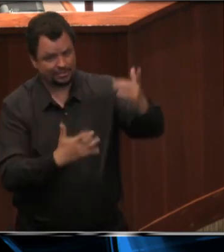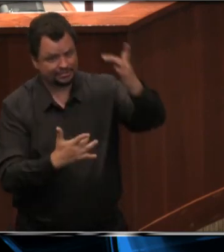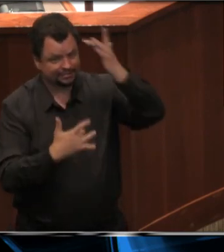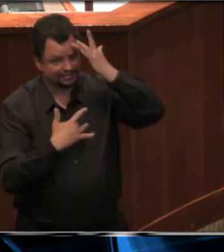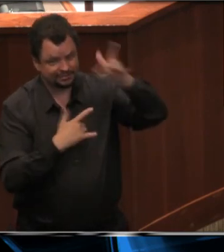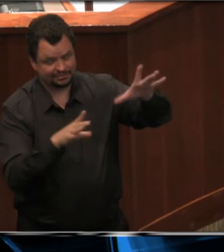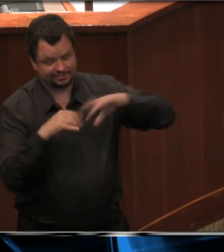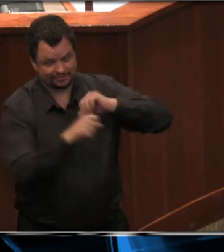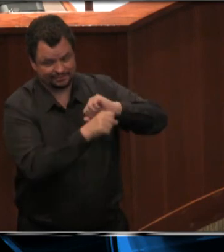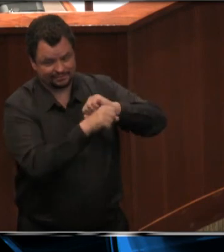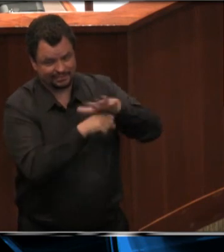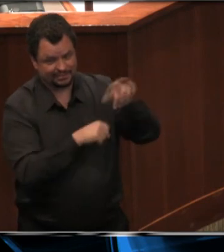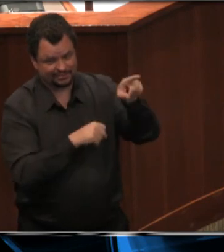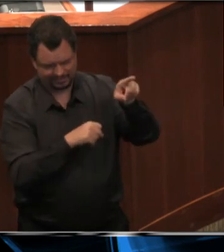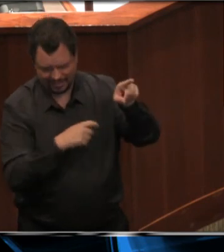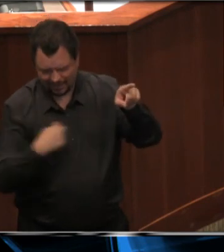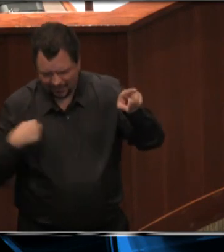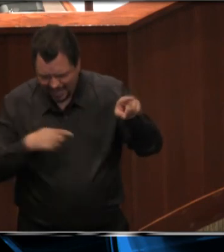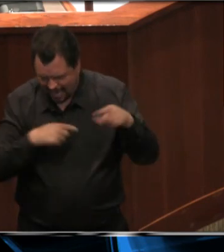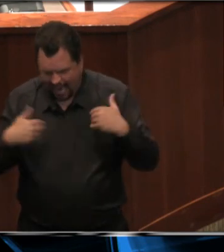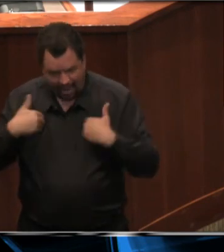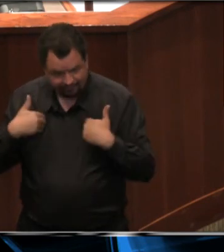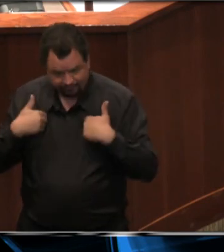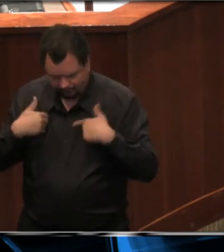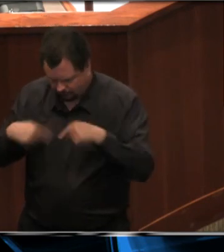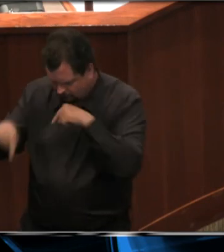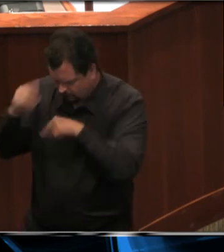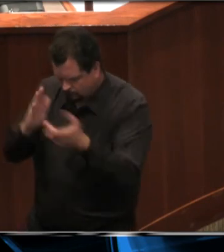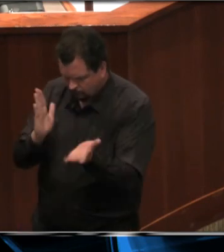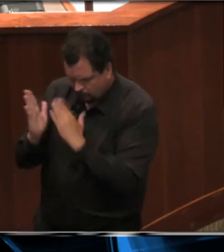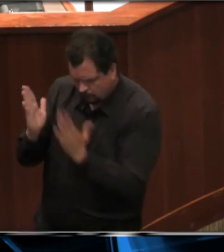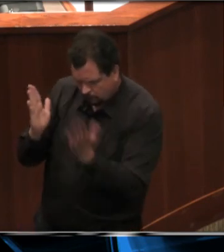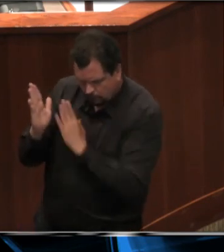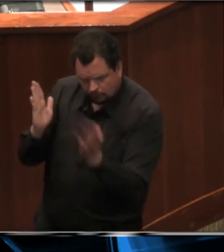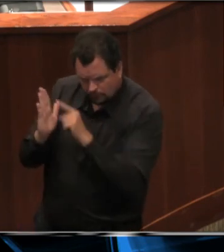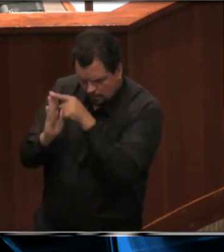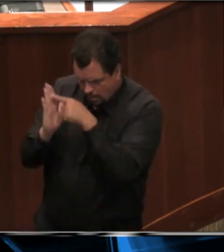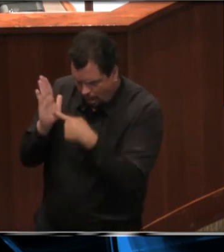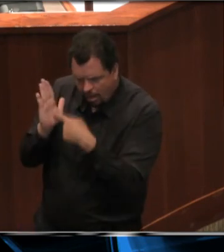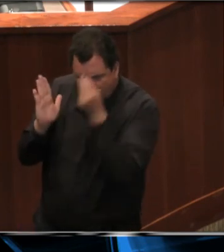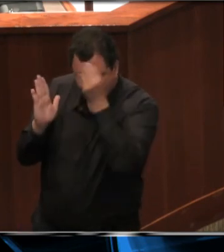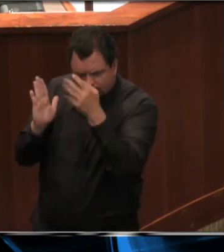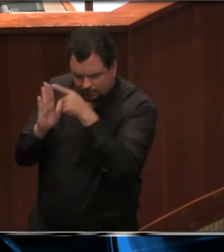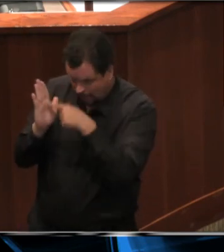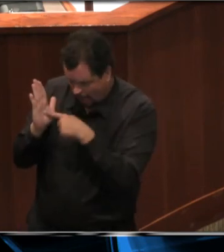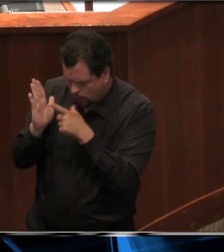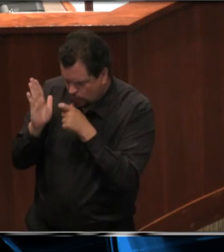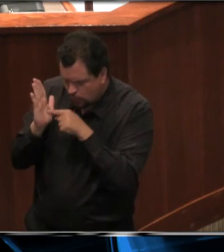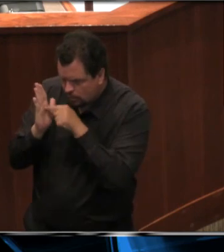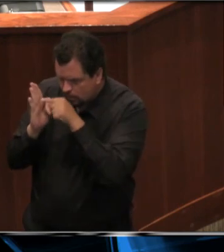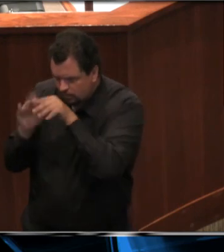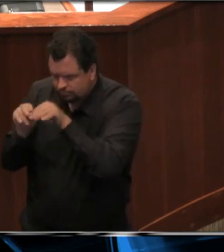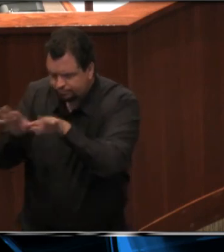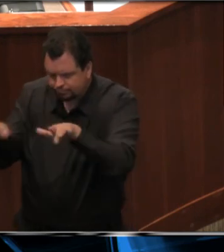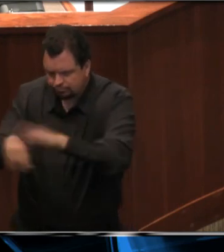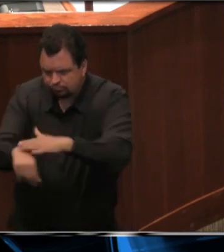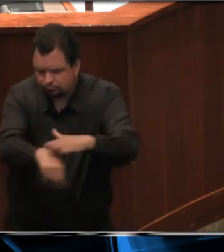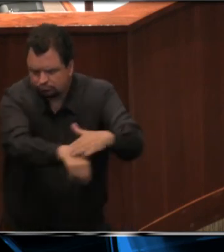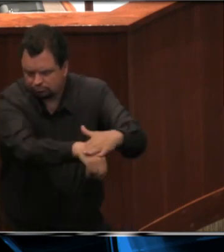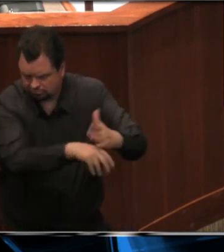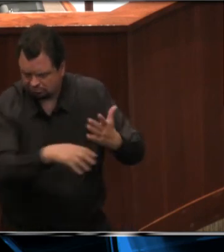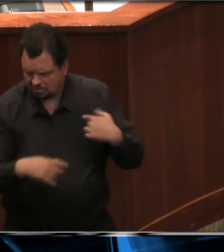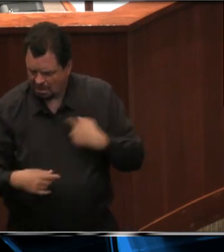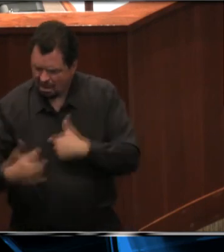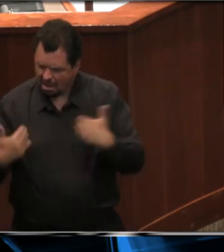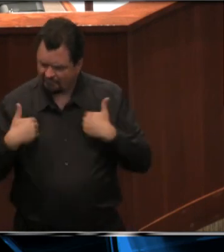COVID, contact tracing is right up our alley. Let's see what else. Currently there is pool league play in multiple